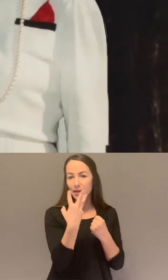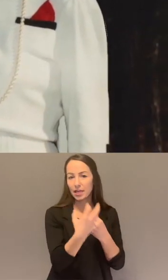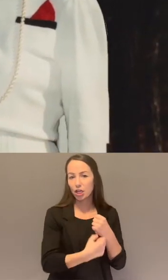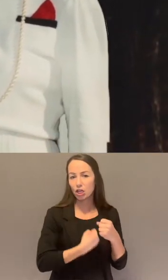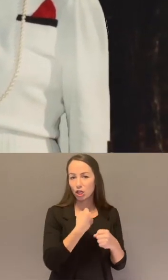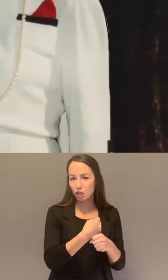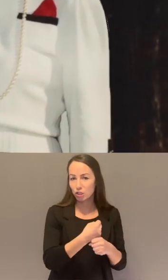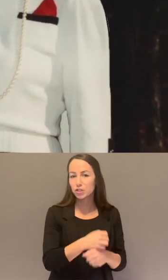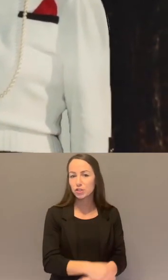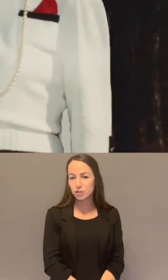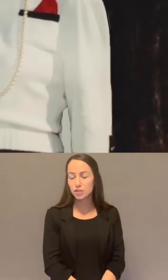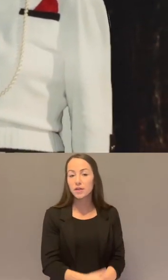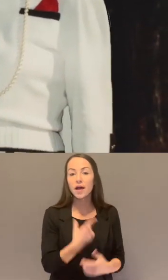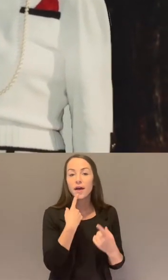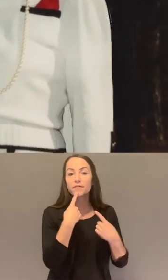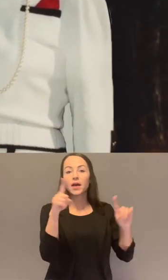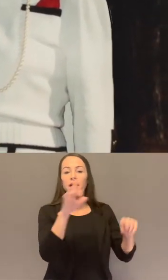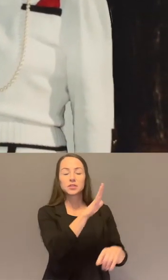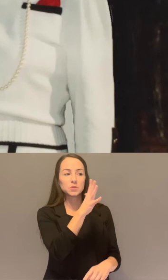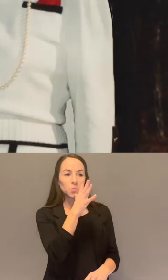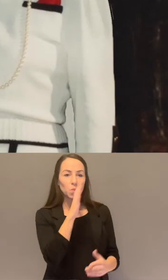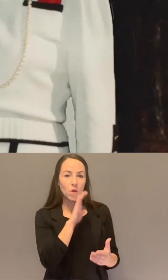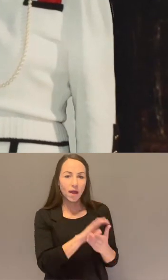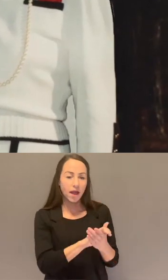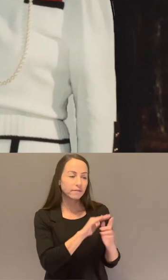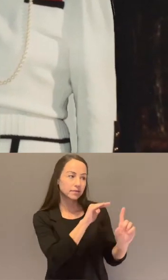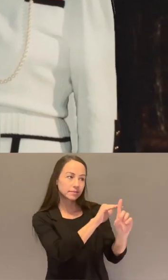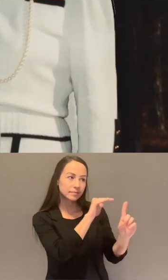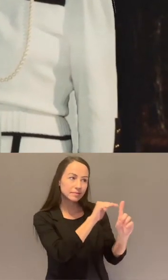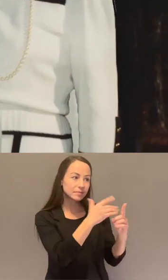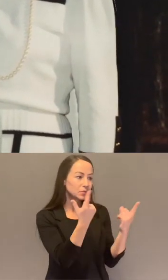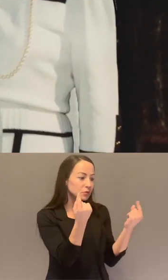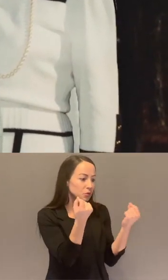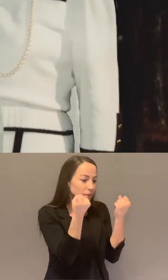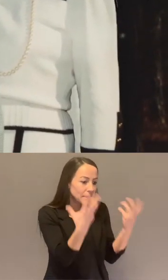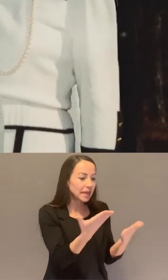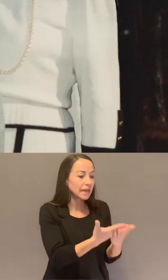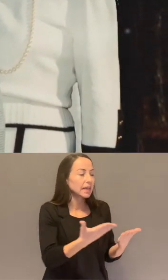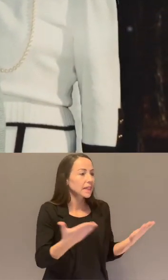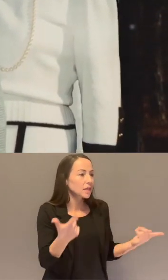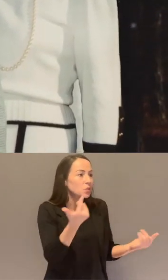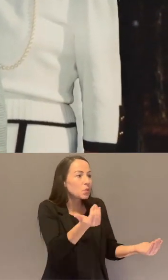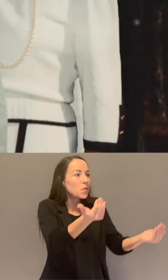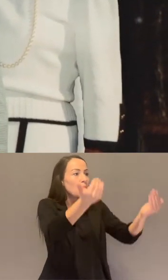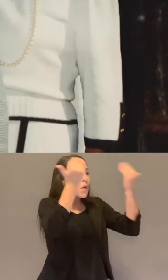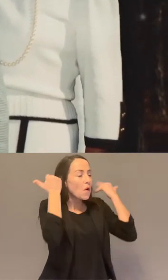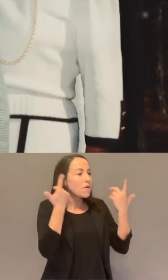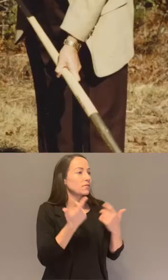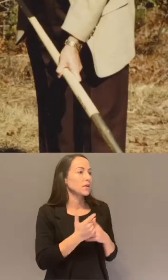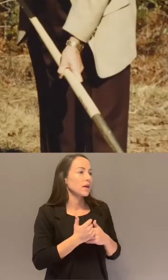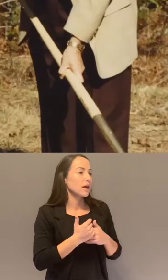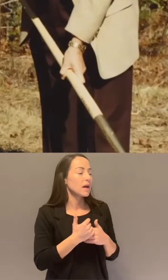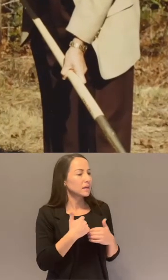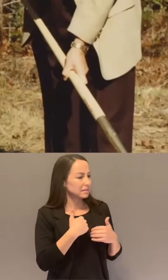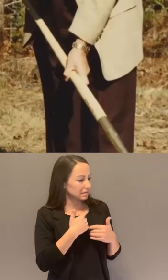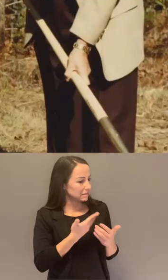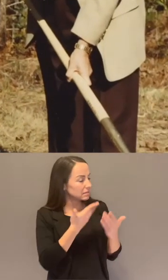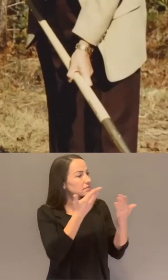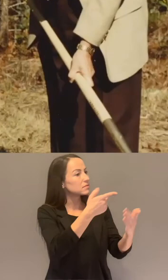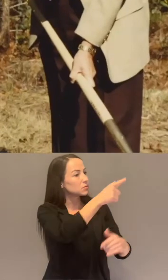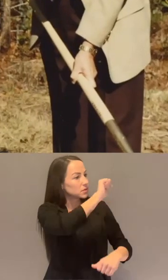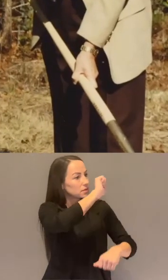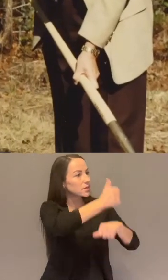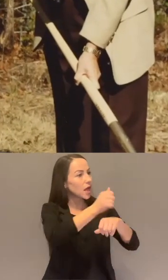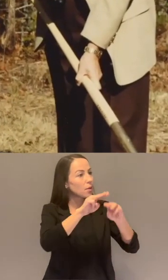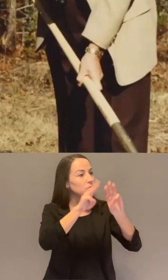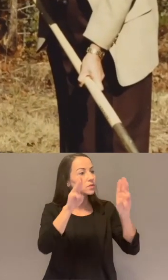Martha, said, "You've got to find a place for some of this stuff because we're just like stepping over it." She said, "You've got to build your